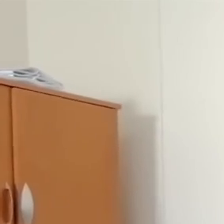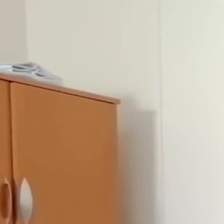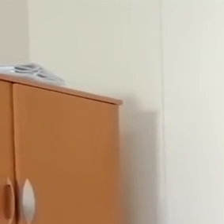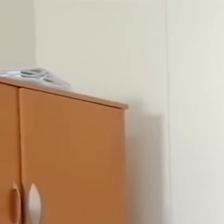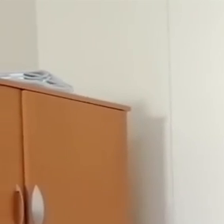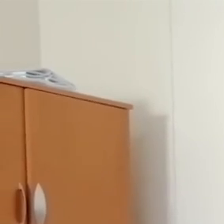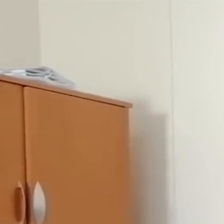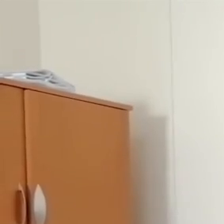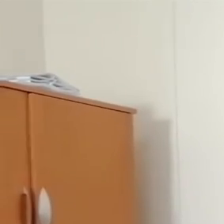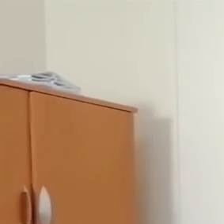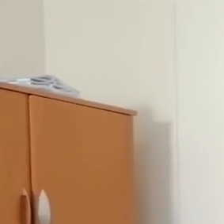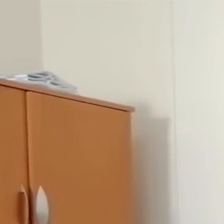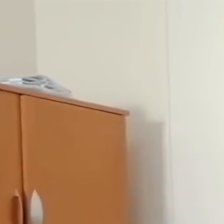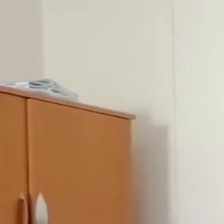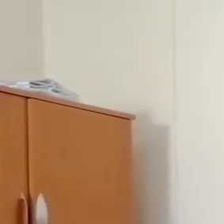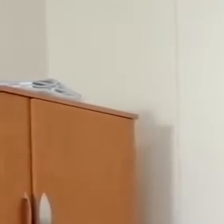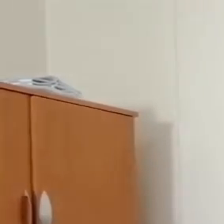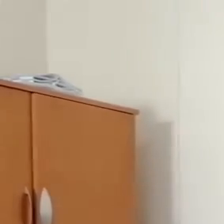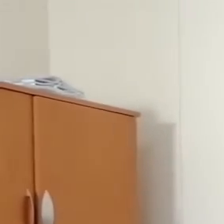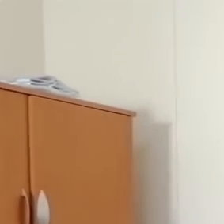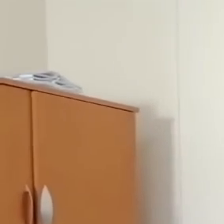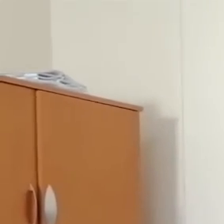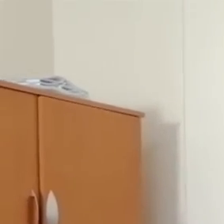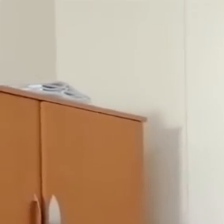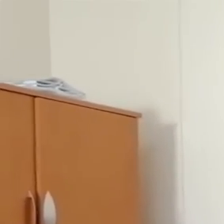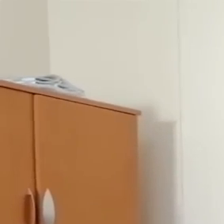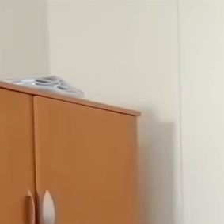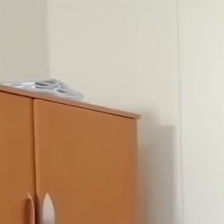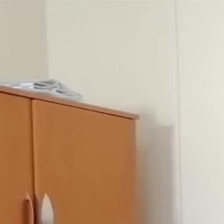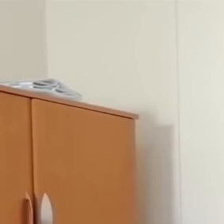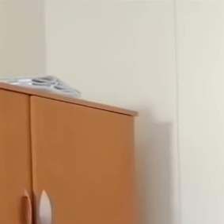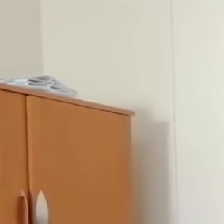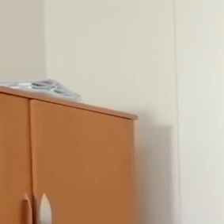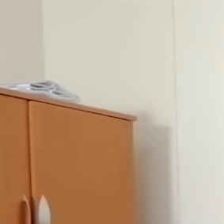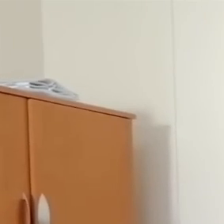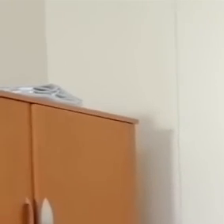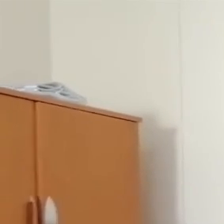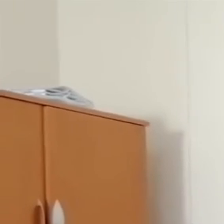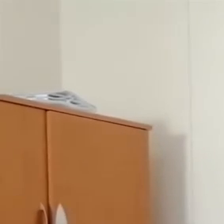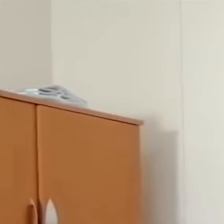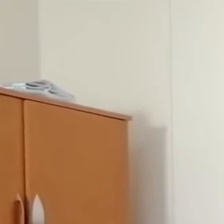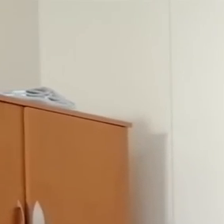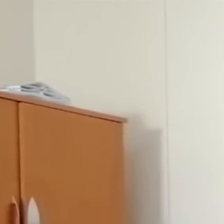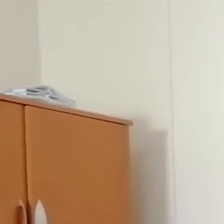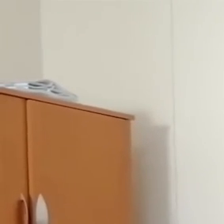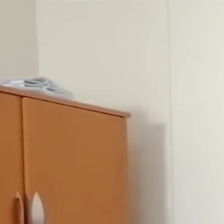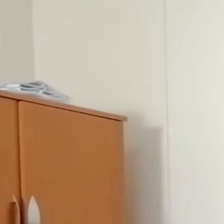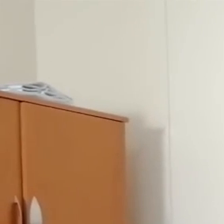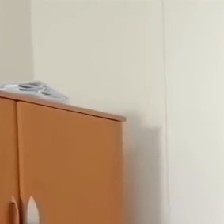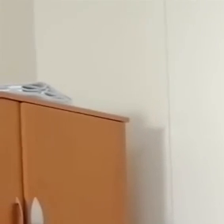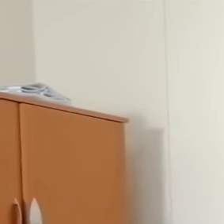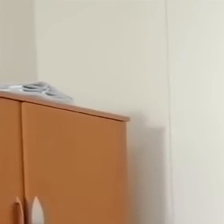supplements, not to substitute, but it's there to supplement what the teachers are giving. Yeah. Exactly. And then